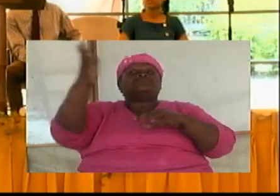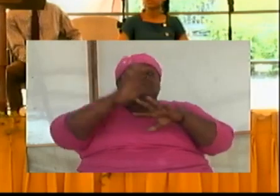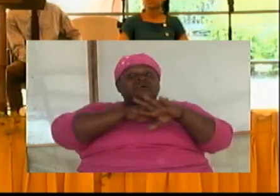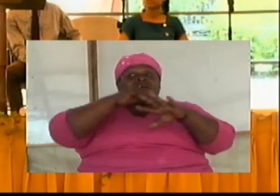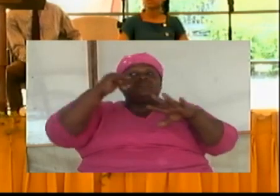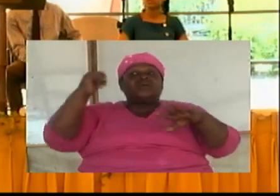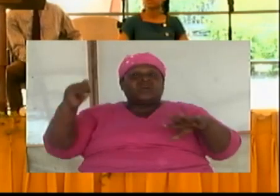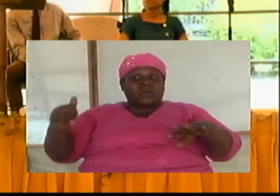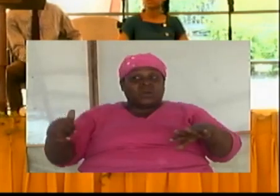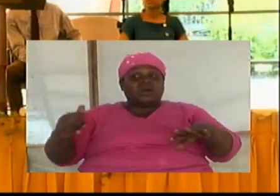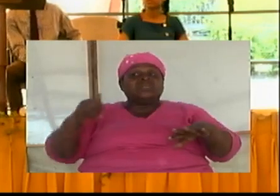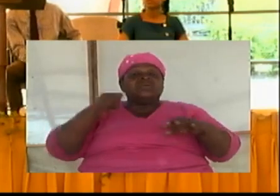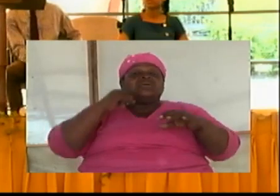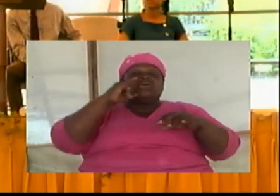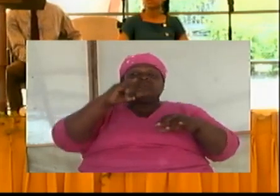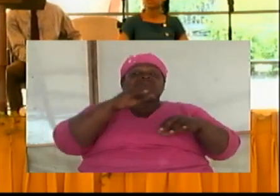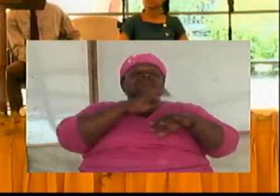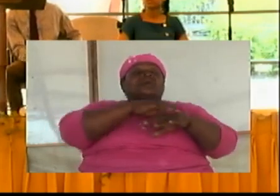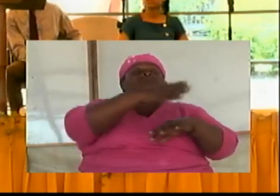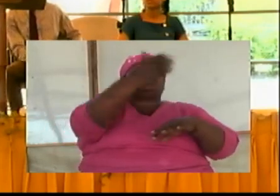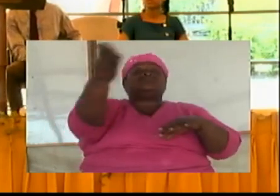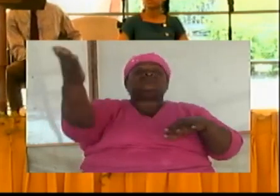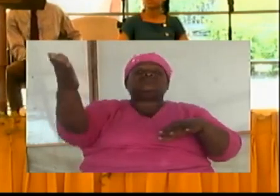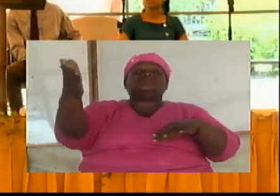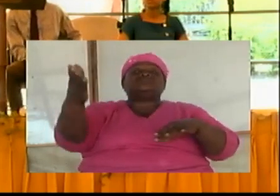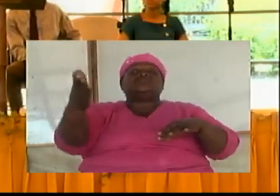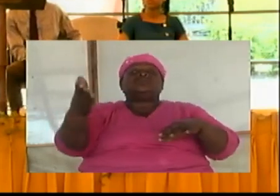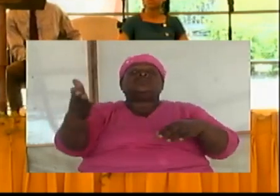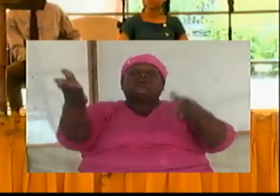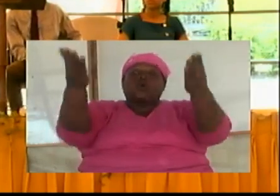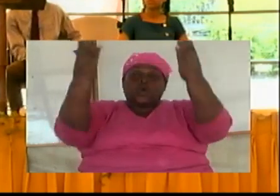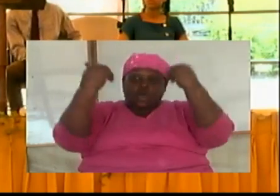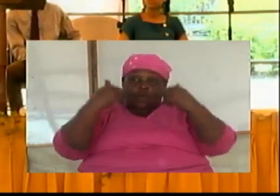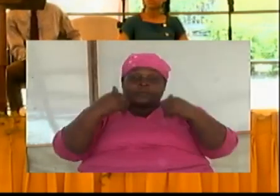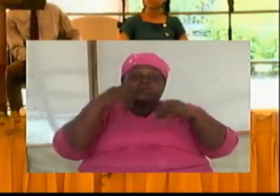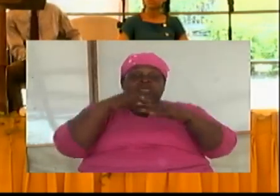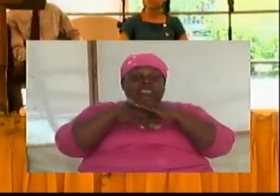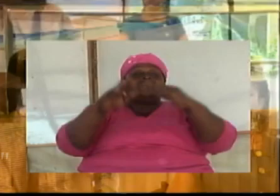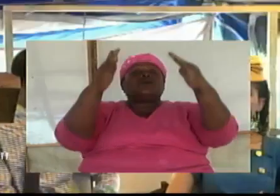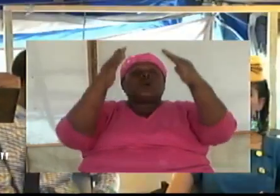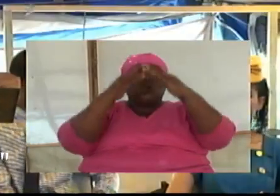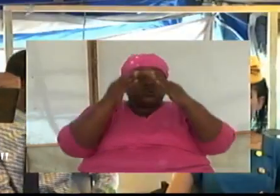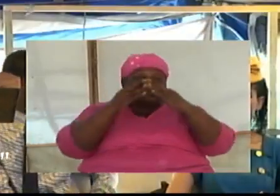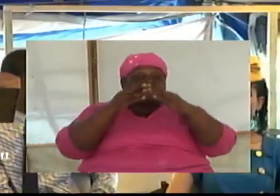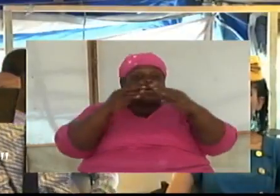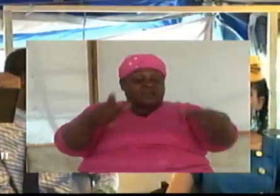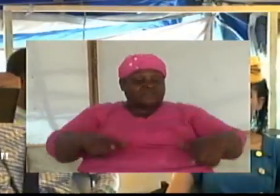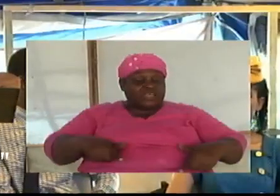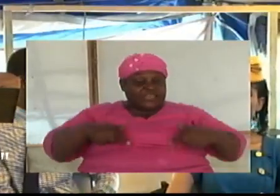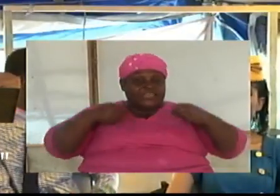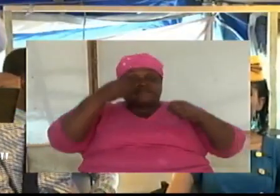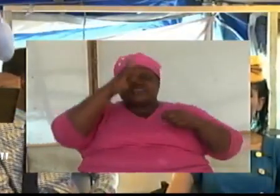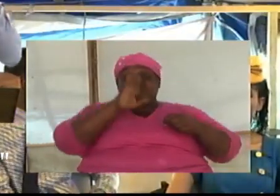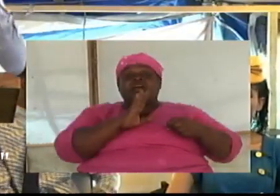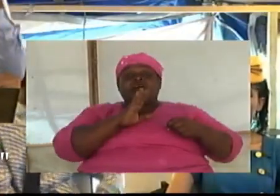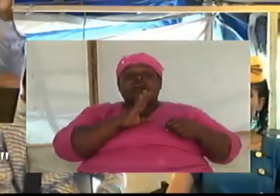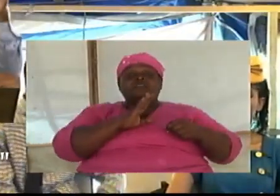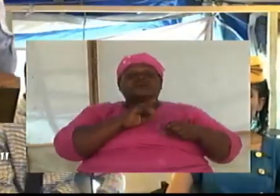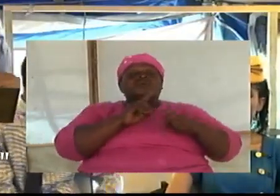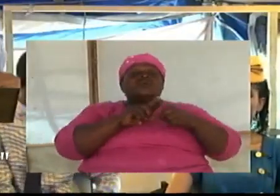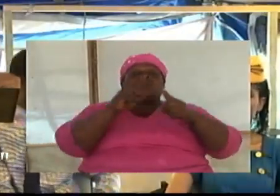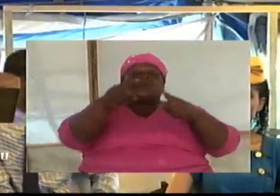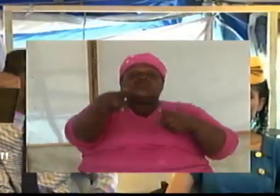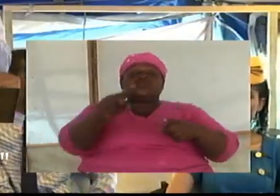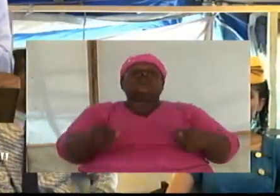you get into the house. Hallelujah. And when you get in, stay in. The Lord is able to keep